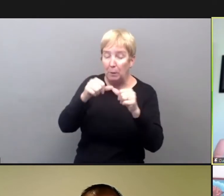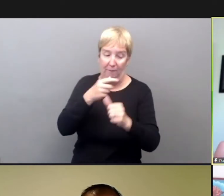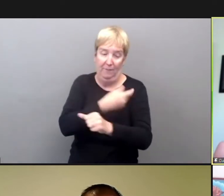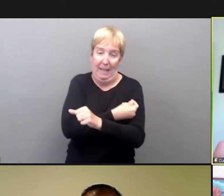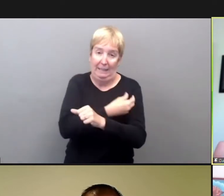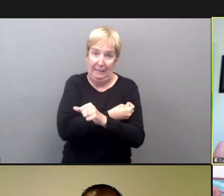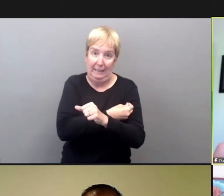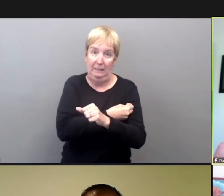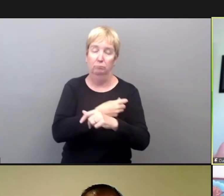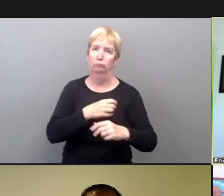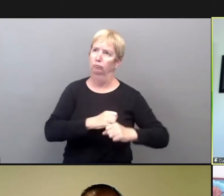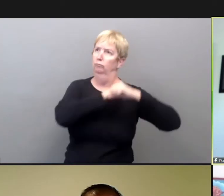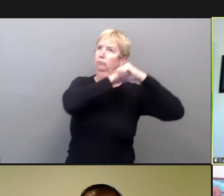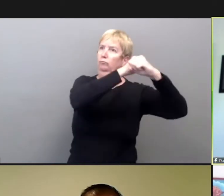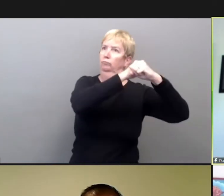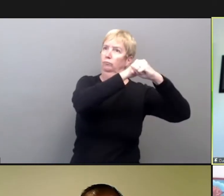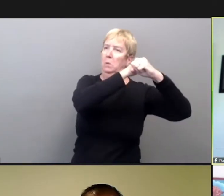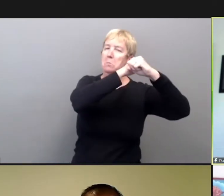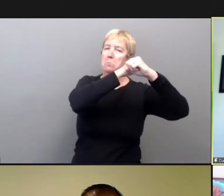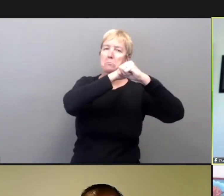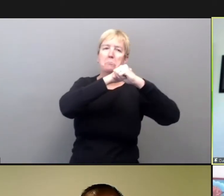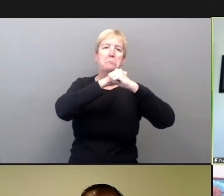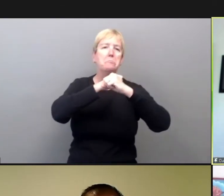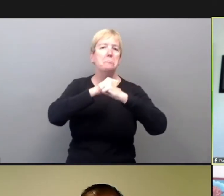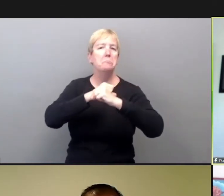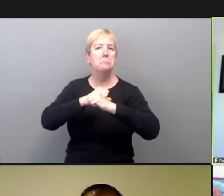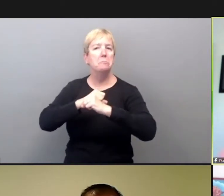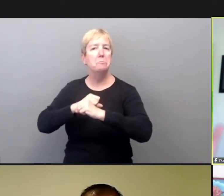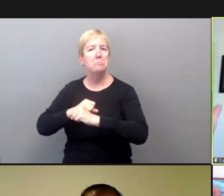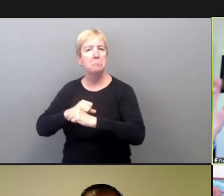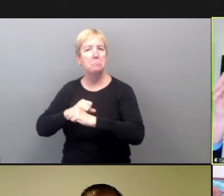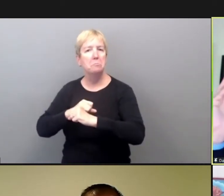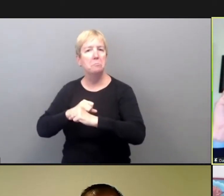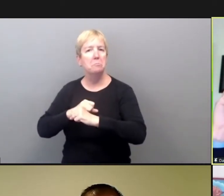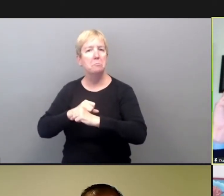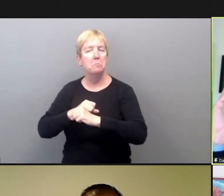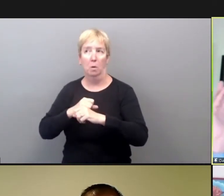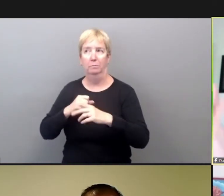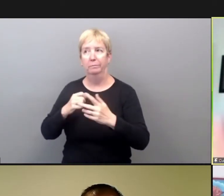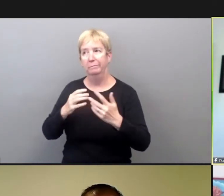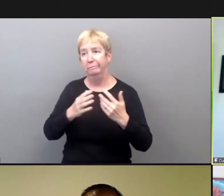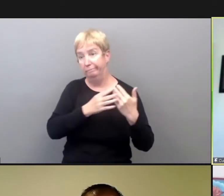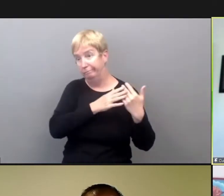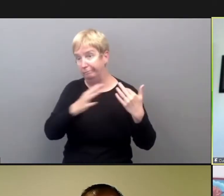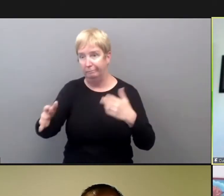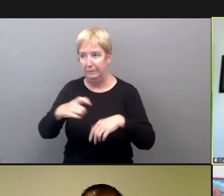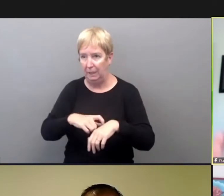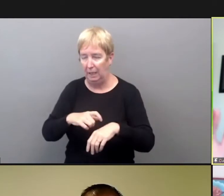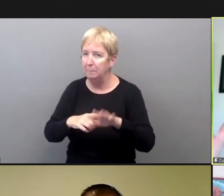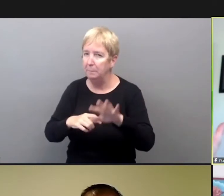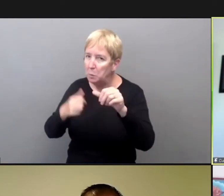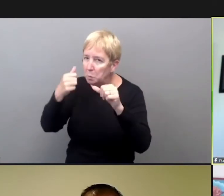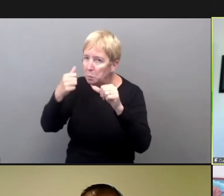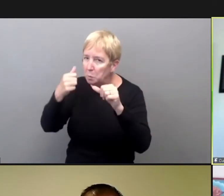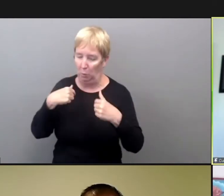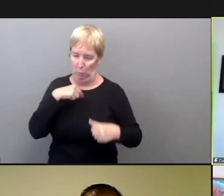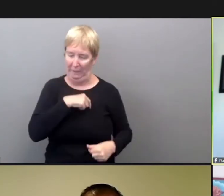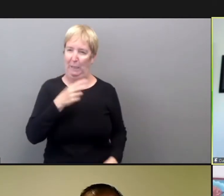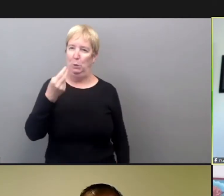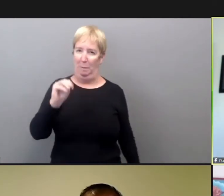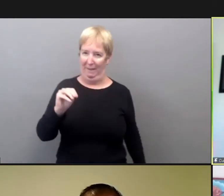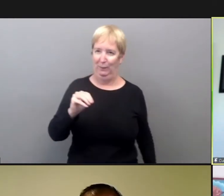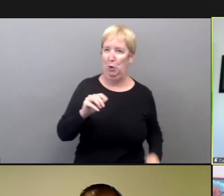which is why we need a booster. Remember, New Mexico came barreling out of the gate. We